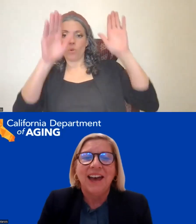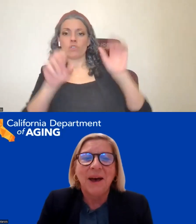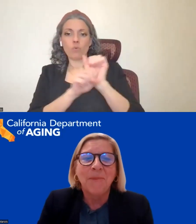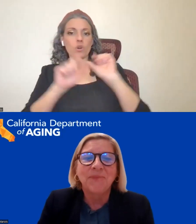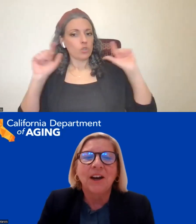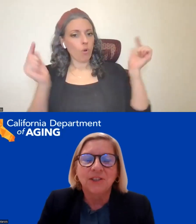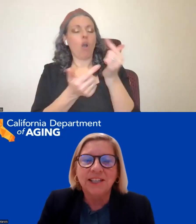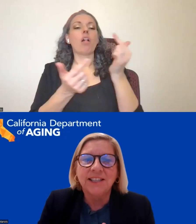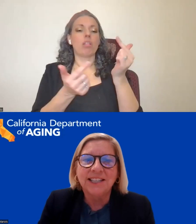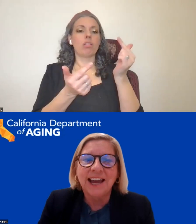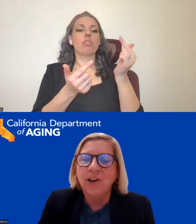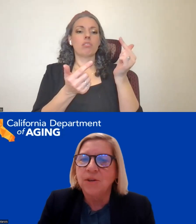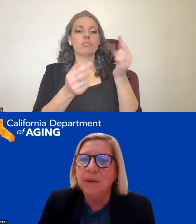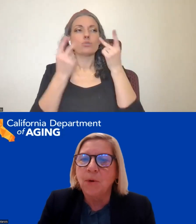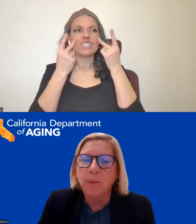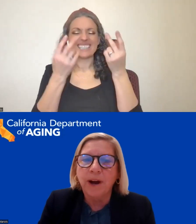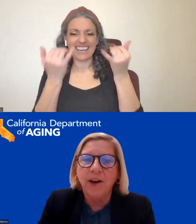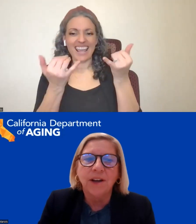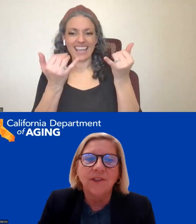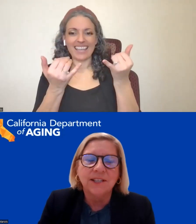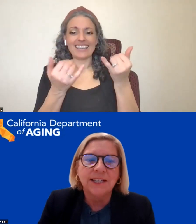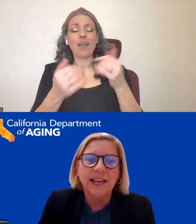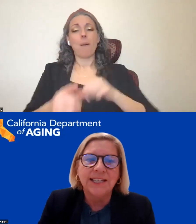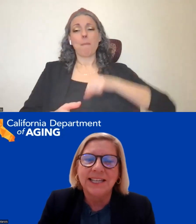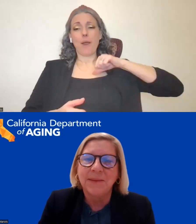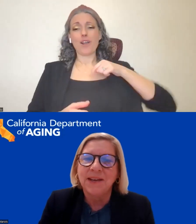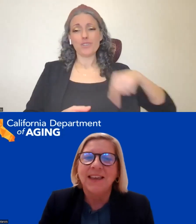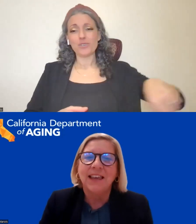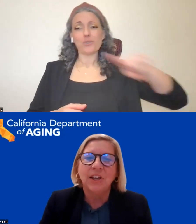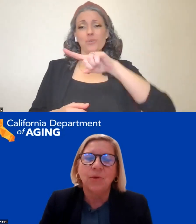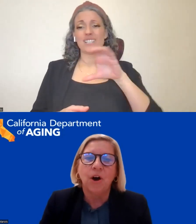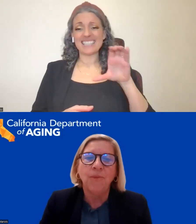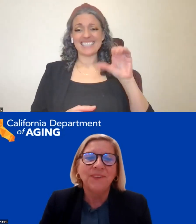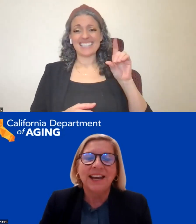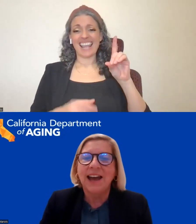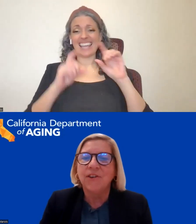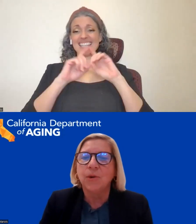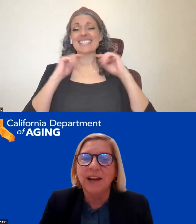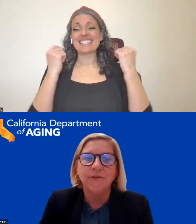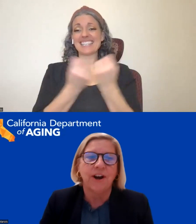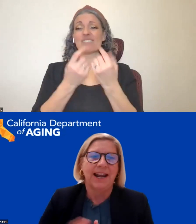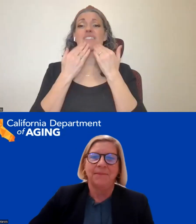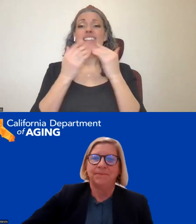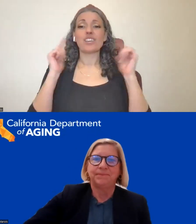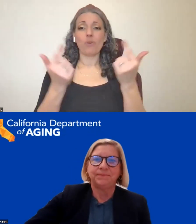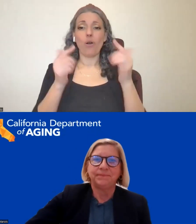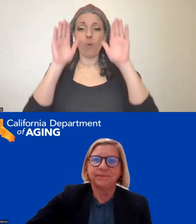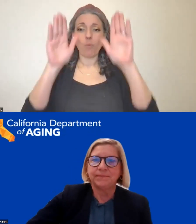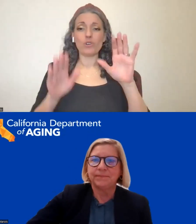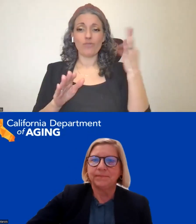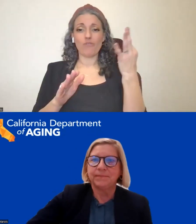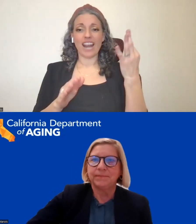all are seeing today. I couldn't be more proud of the CDA team. Thank you all and have a great Friday.